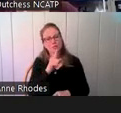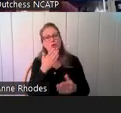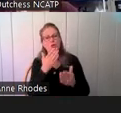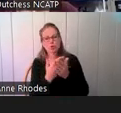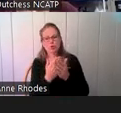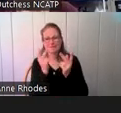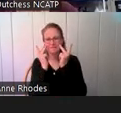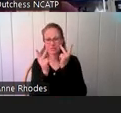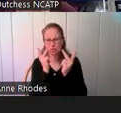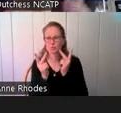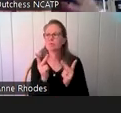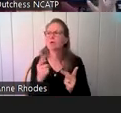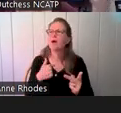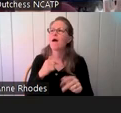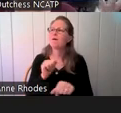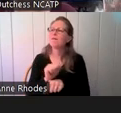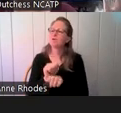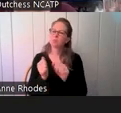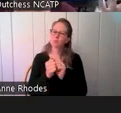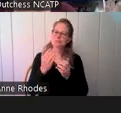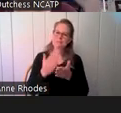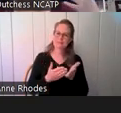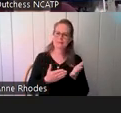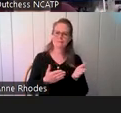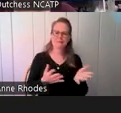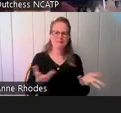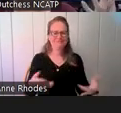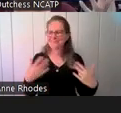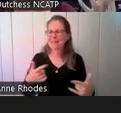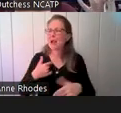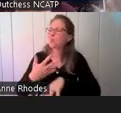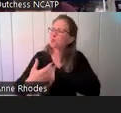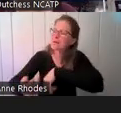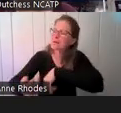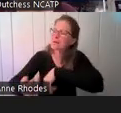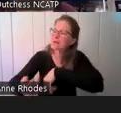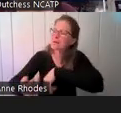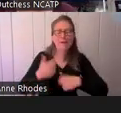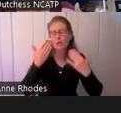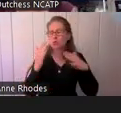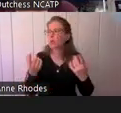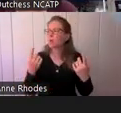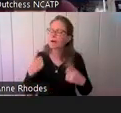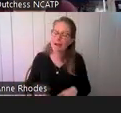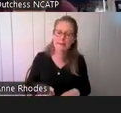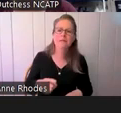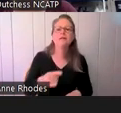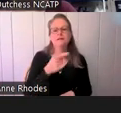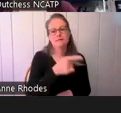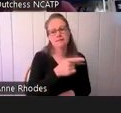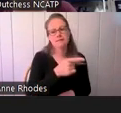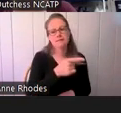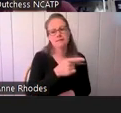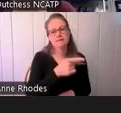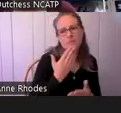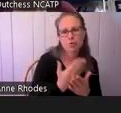with where they're like, I just seem like I'm running out of time. I don't know where I'm getting lost at. And so it's really kind of good to break